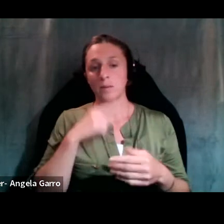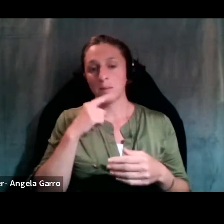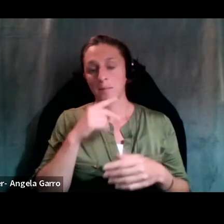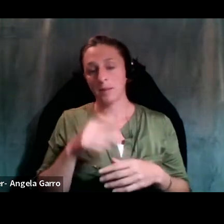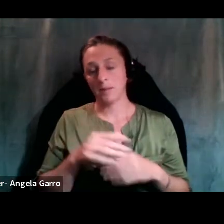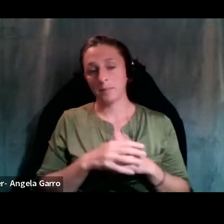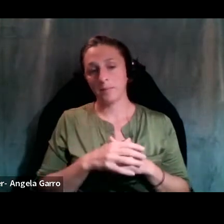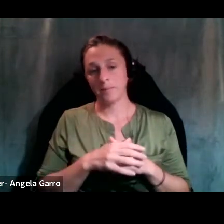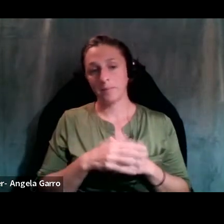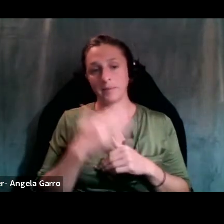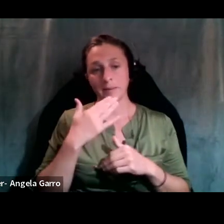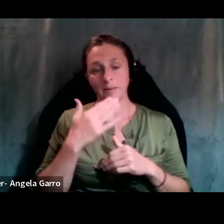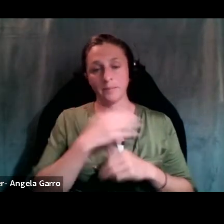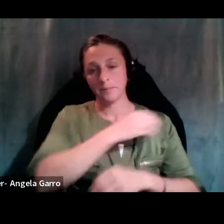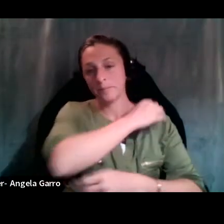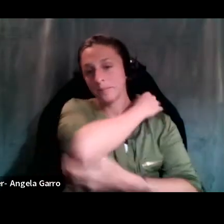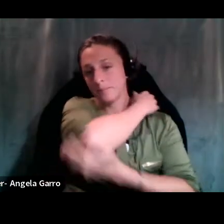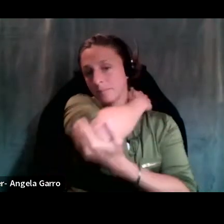Thank you.